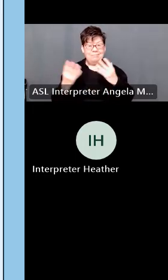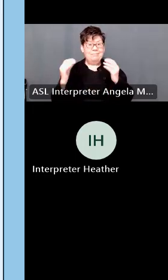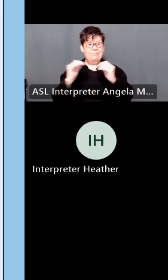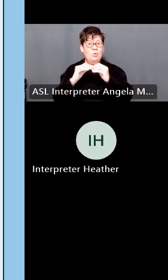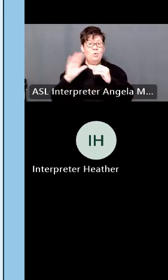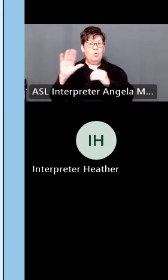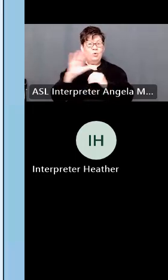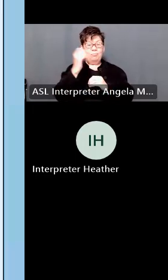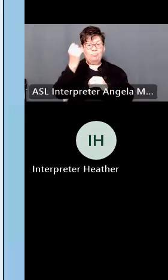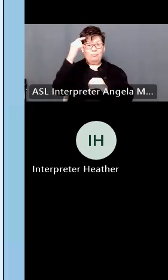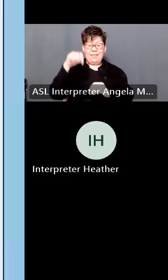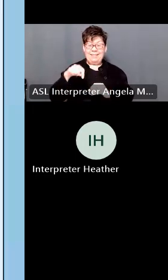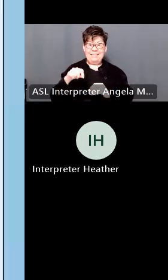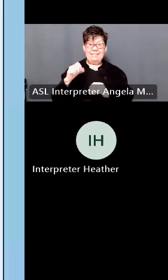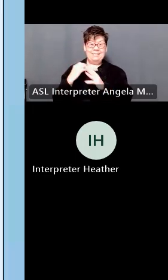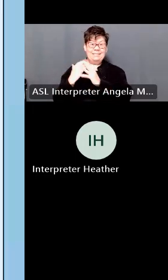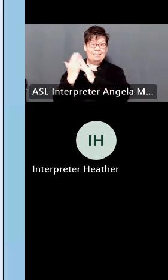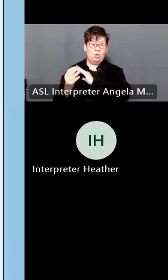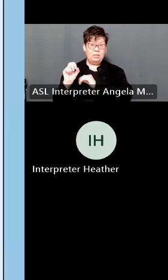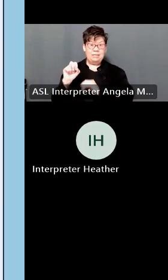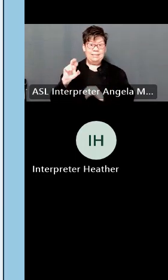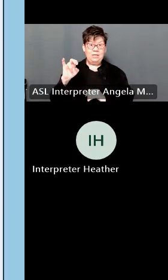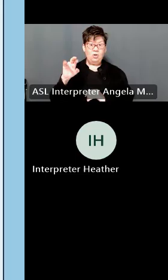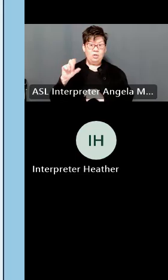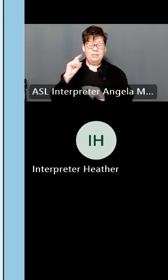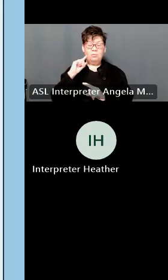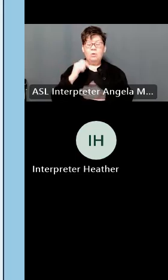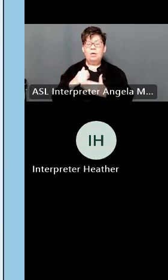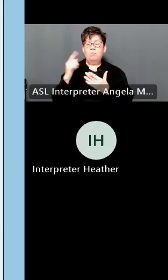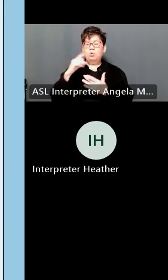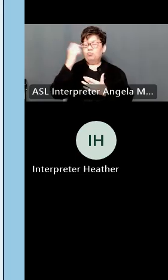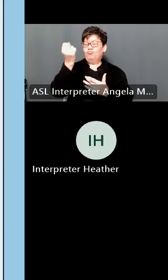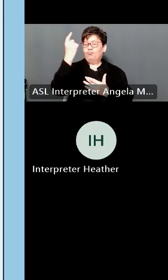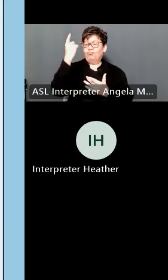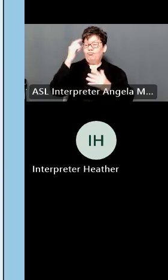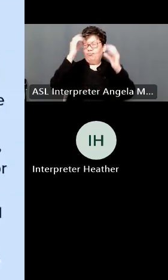series is designed to help anyone who wants to get that better understanding.